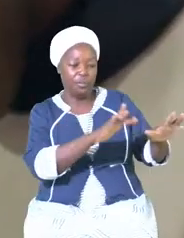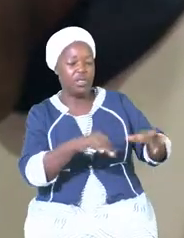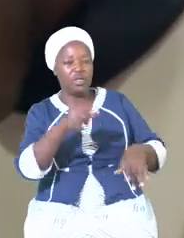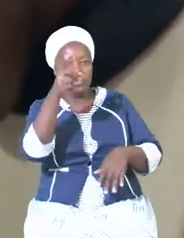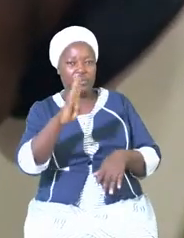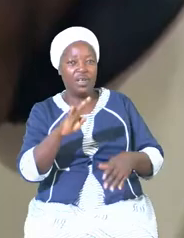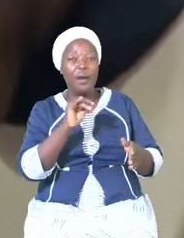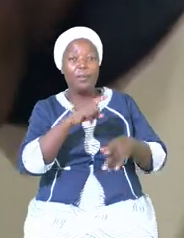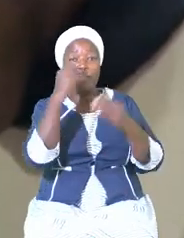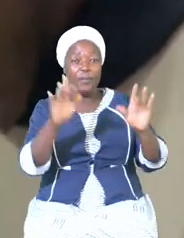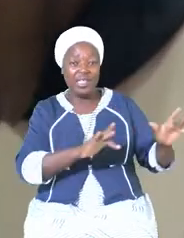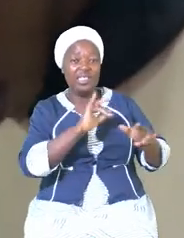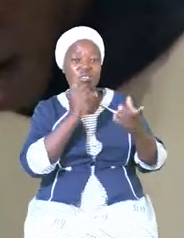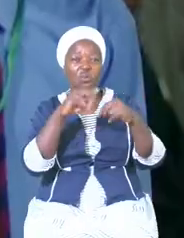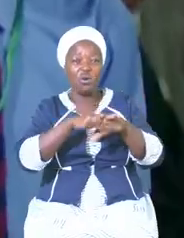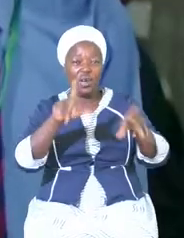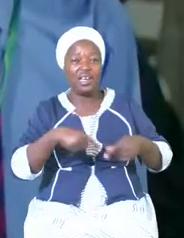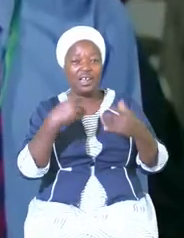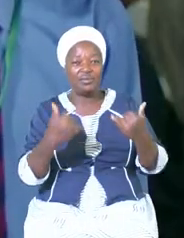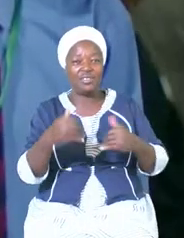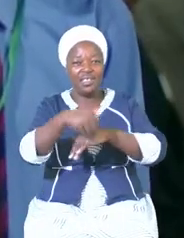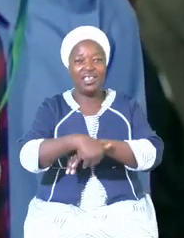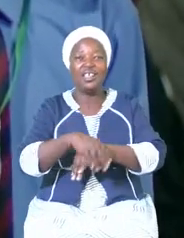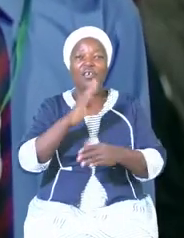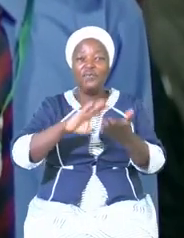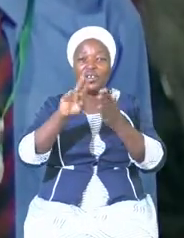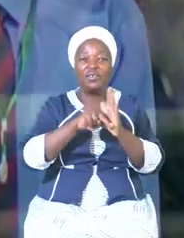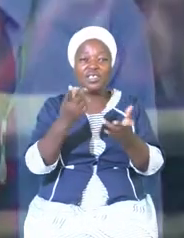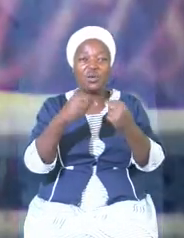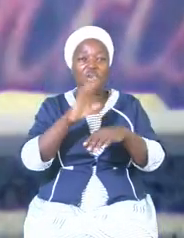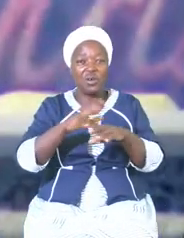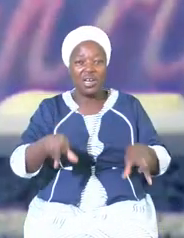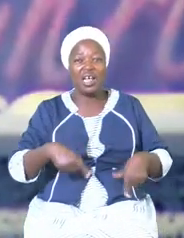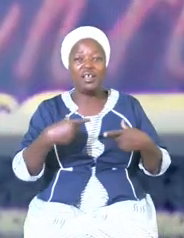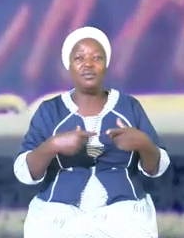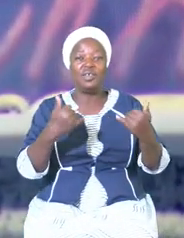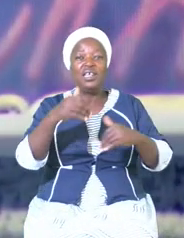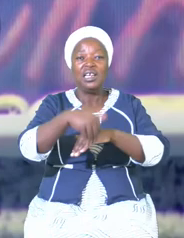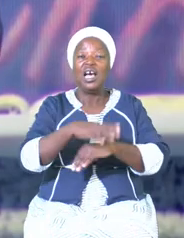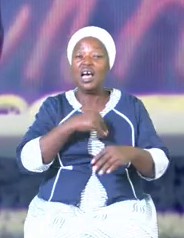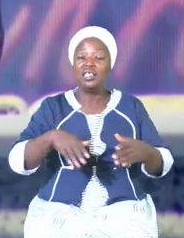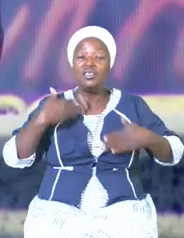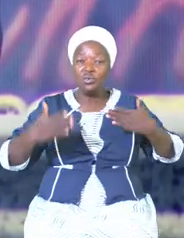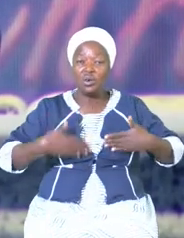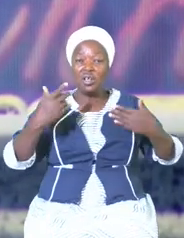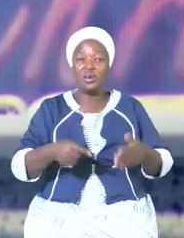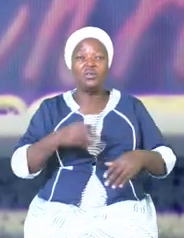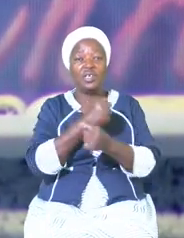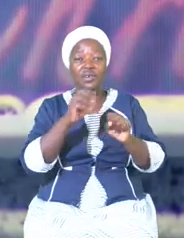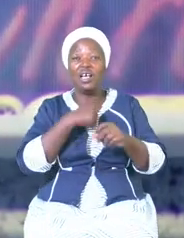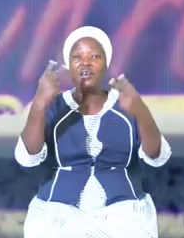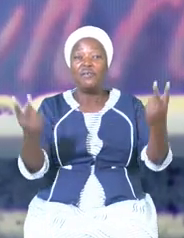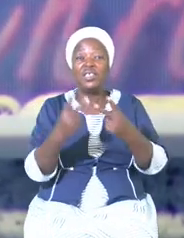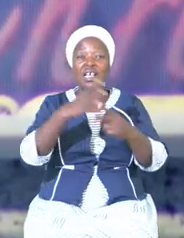tonight. Forgiveness is coming tonight. And the joy of salvation and the victory and the dominion